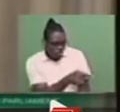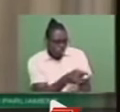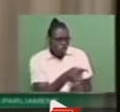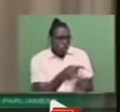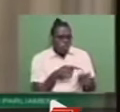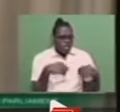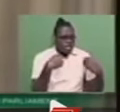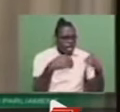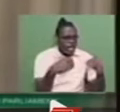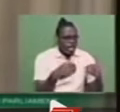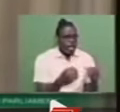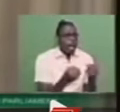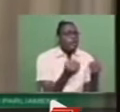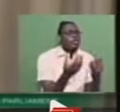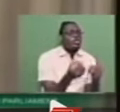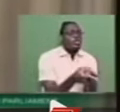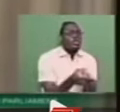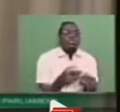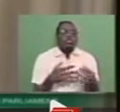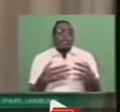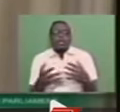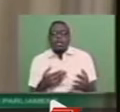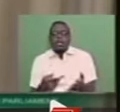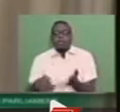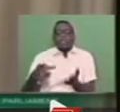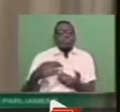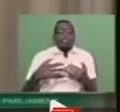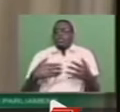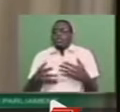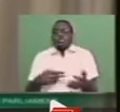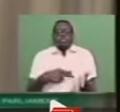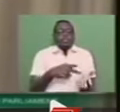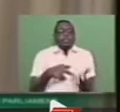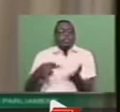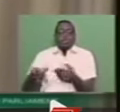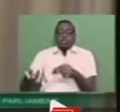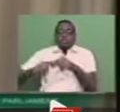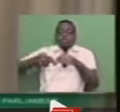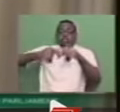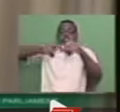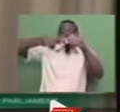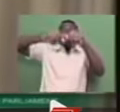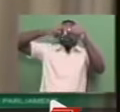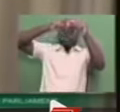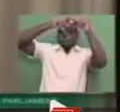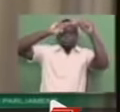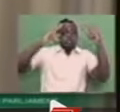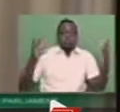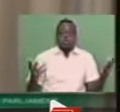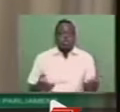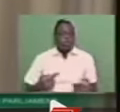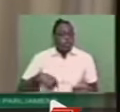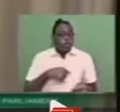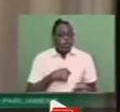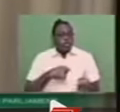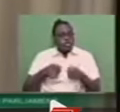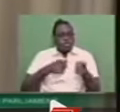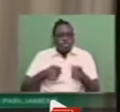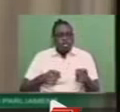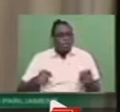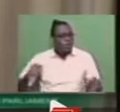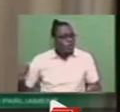they farmed off where. So they will say, okay, you will sell in the east, you will sell in the north, you will sell in the